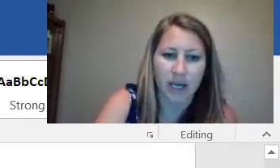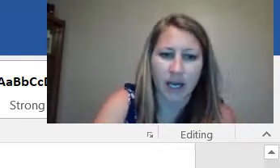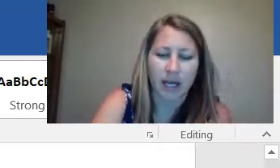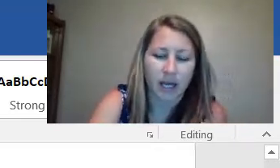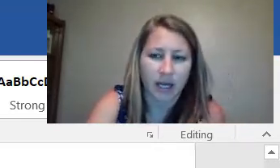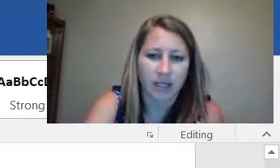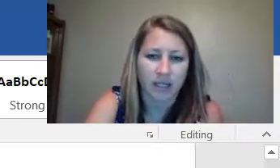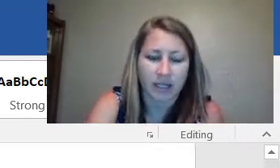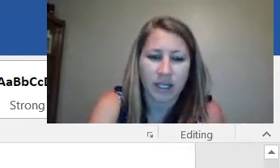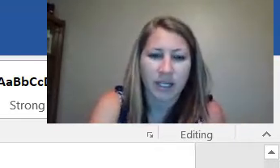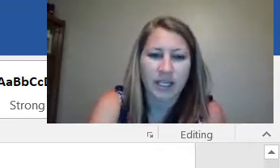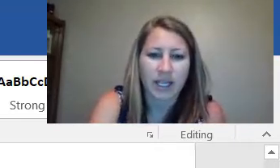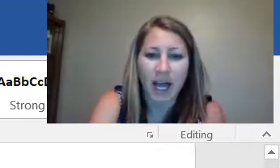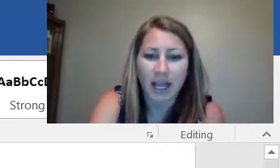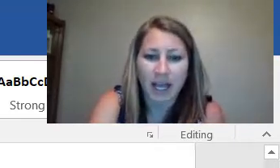E.